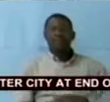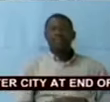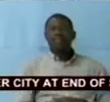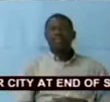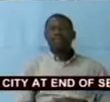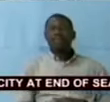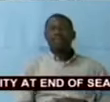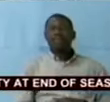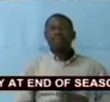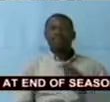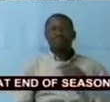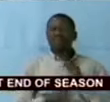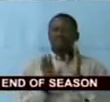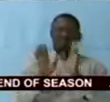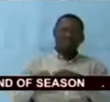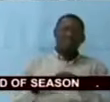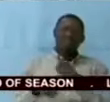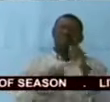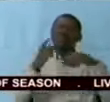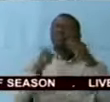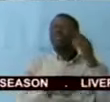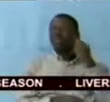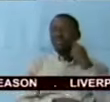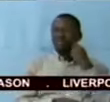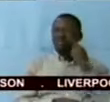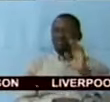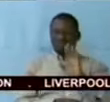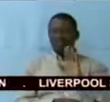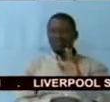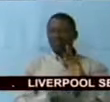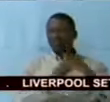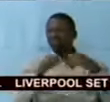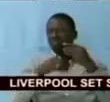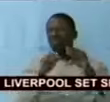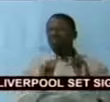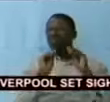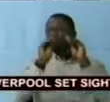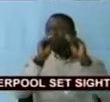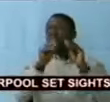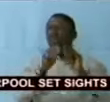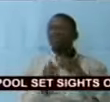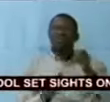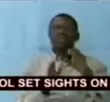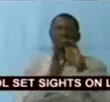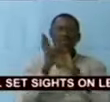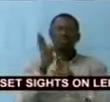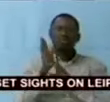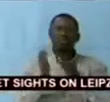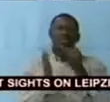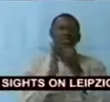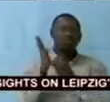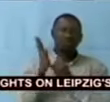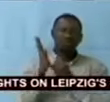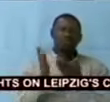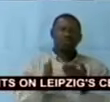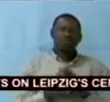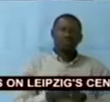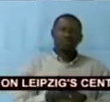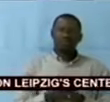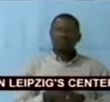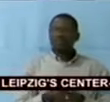but anyway, let's leave this for another day. Because constitutional issue, yes. Yes. Constitutional